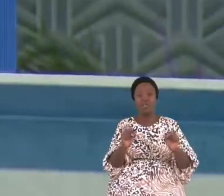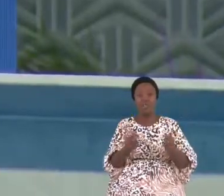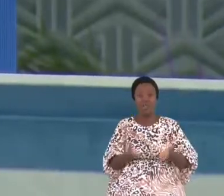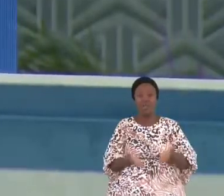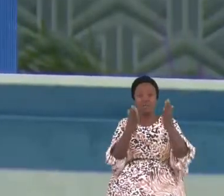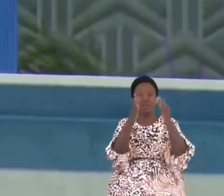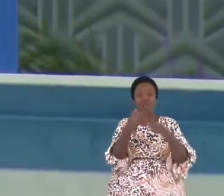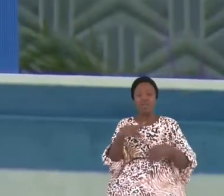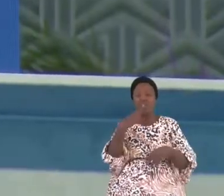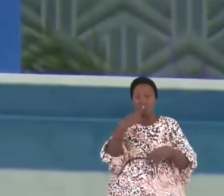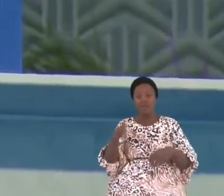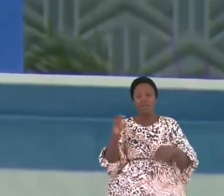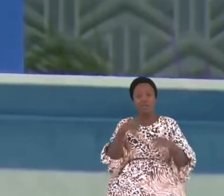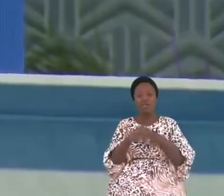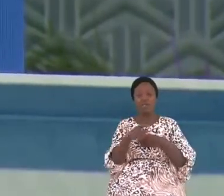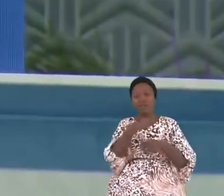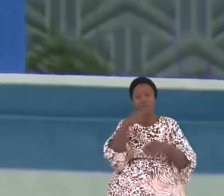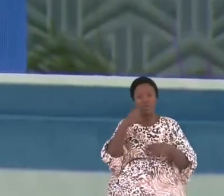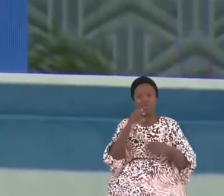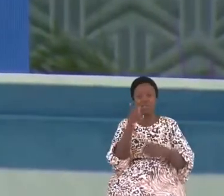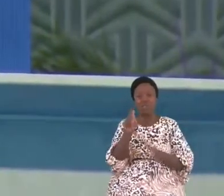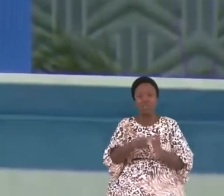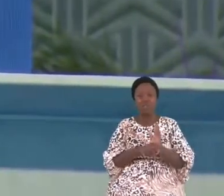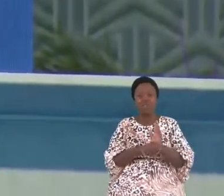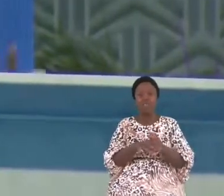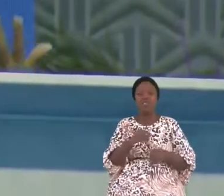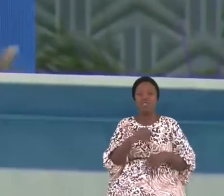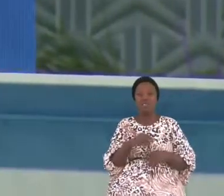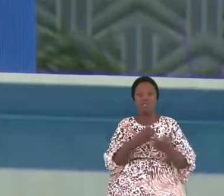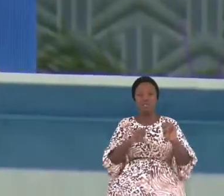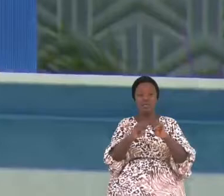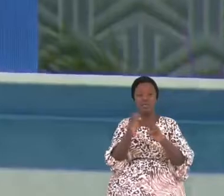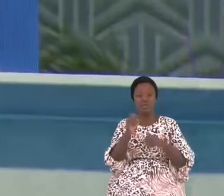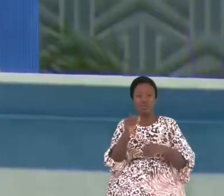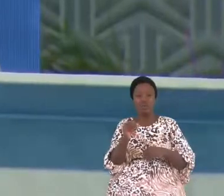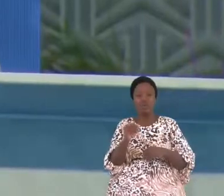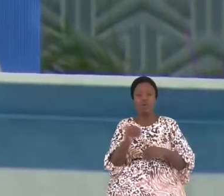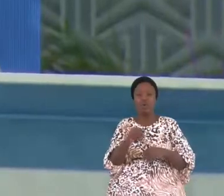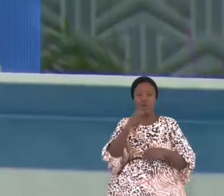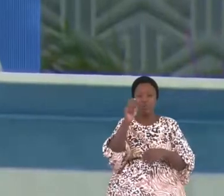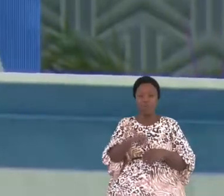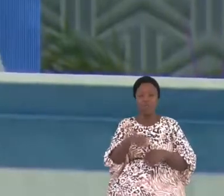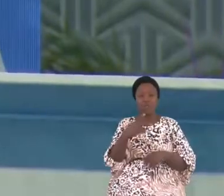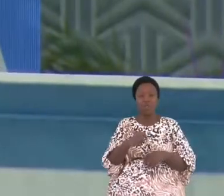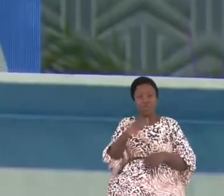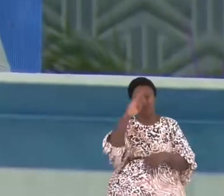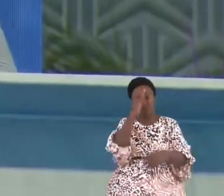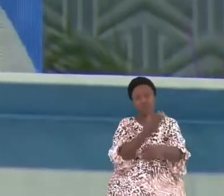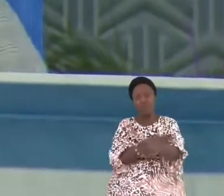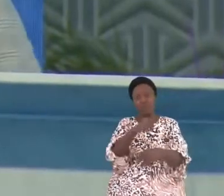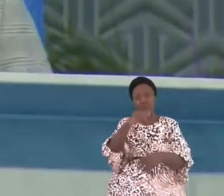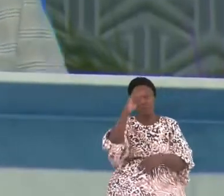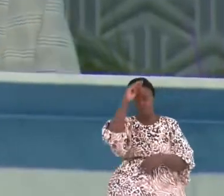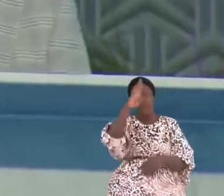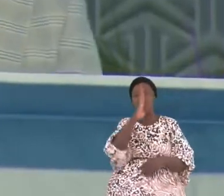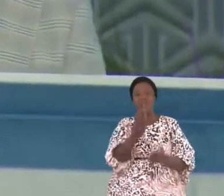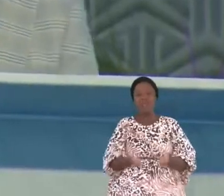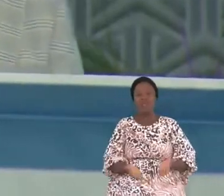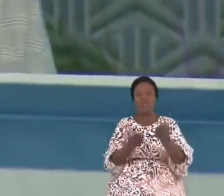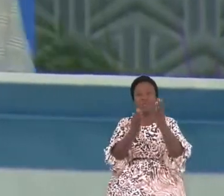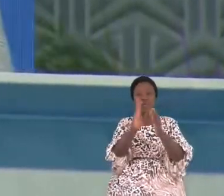wilderness, even so must the Son of Man be lifted